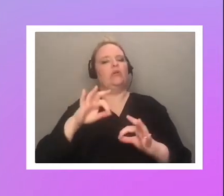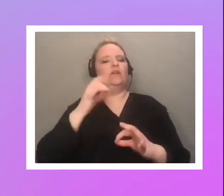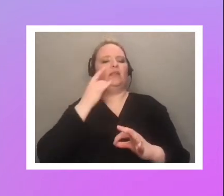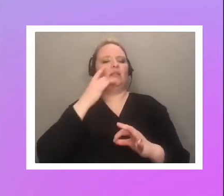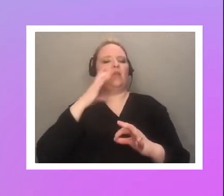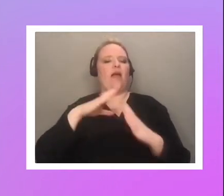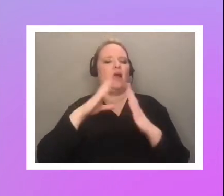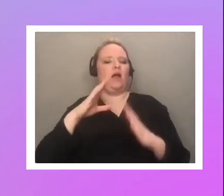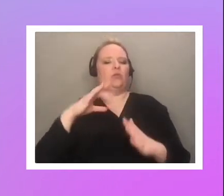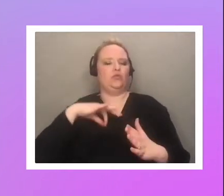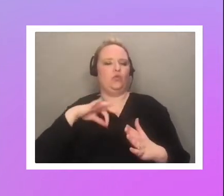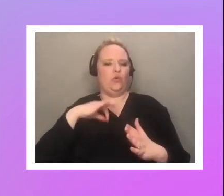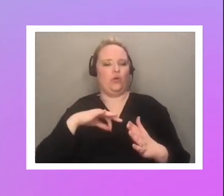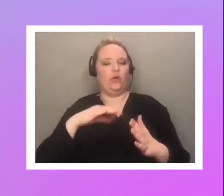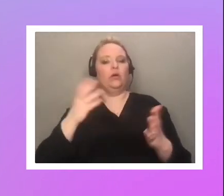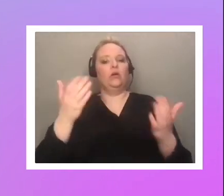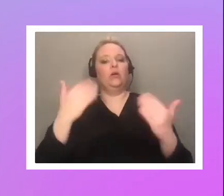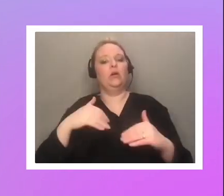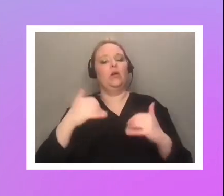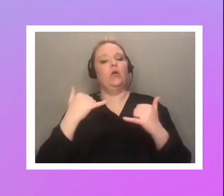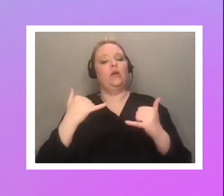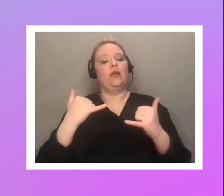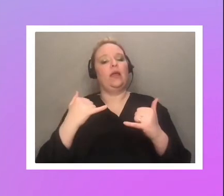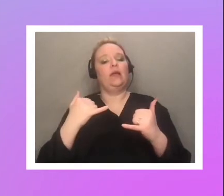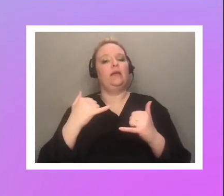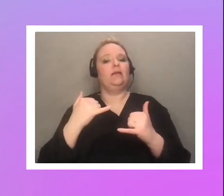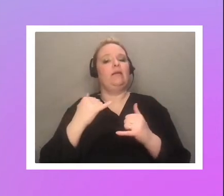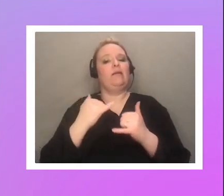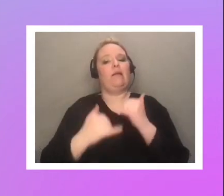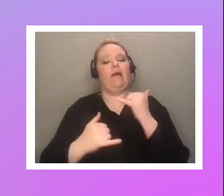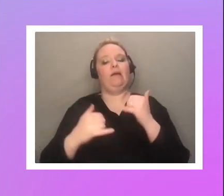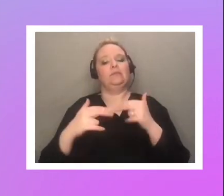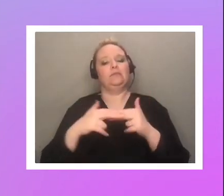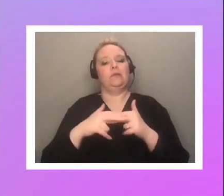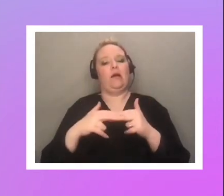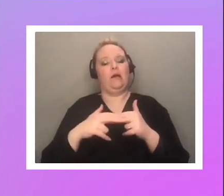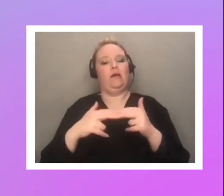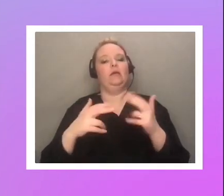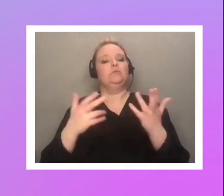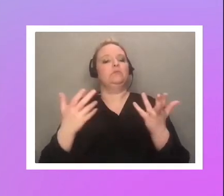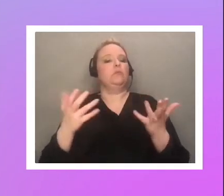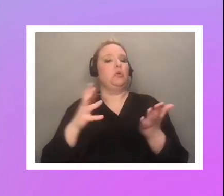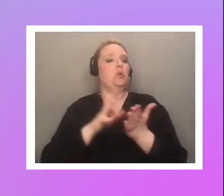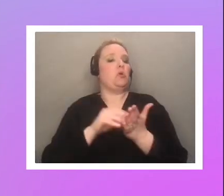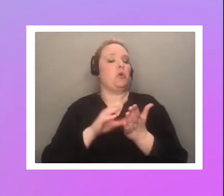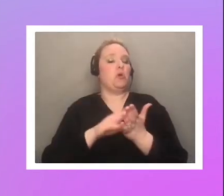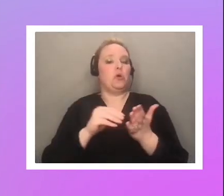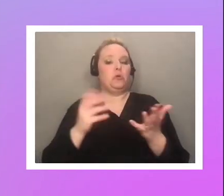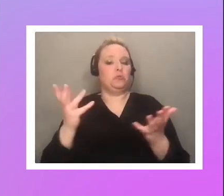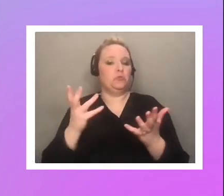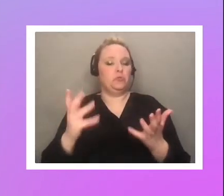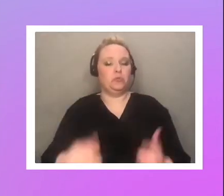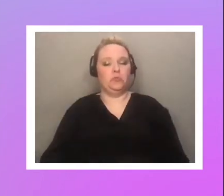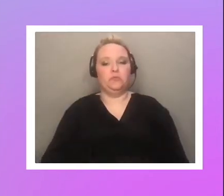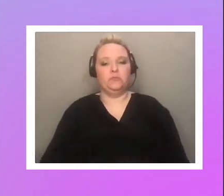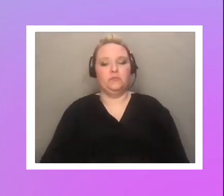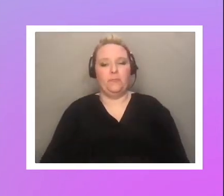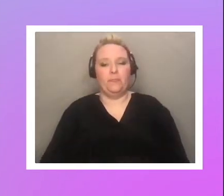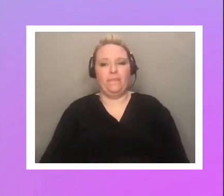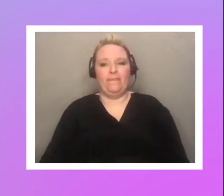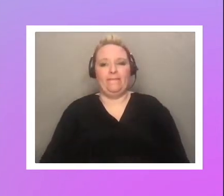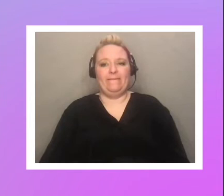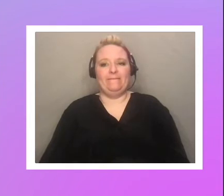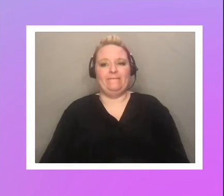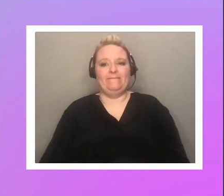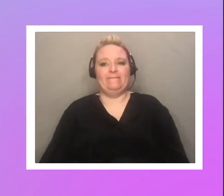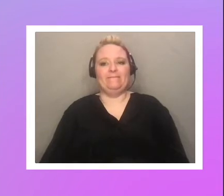Okay, so we're at, second to last slide, takeaways. And, I